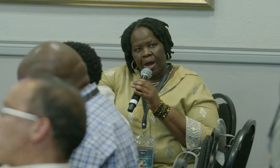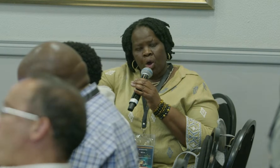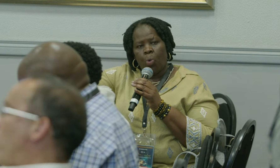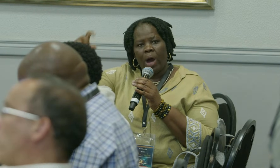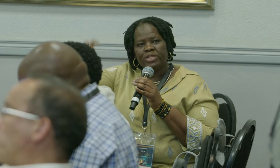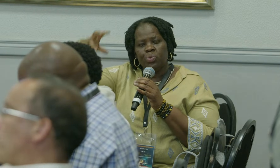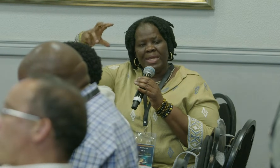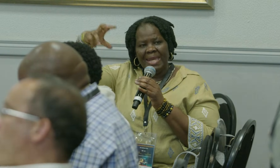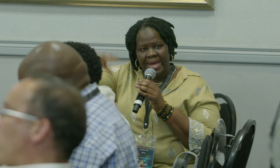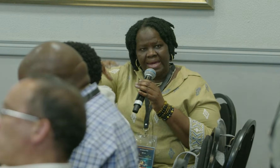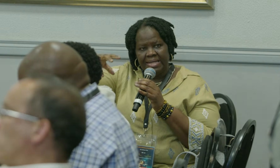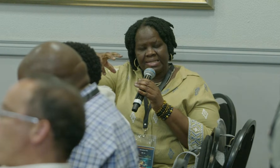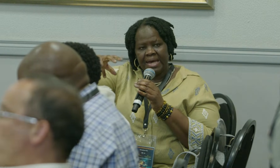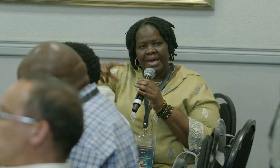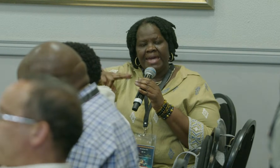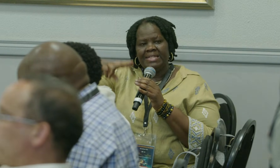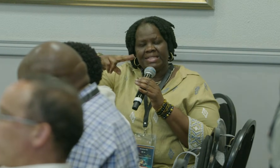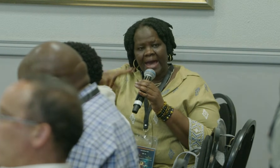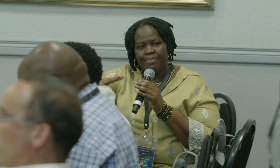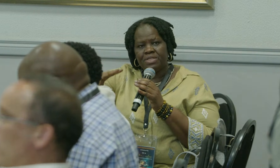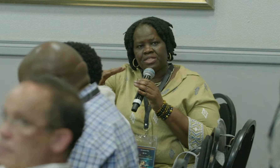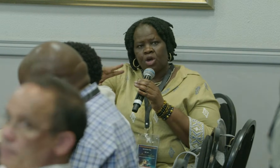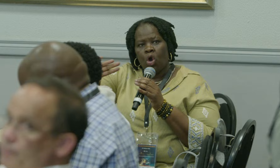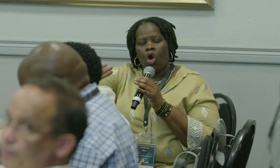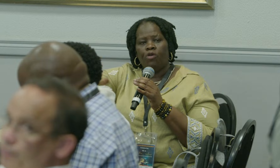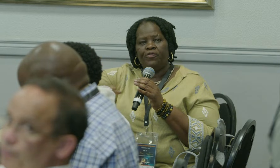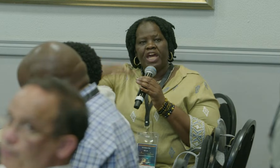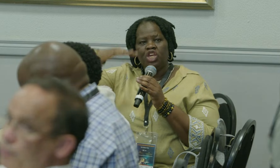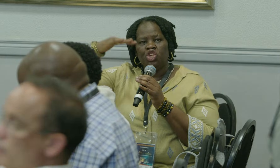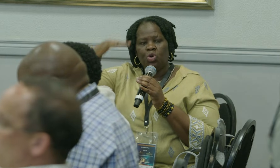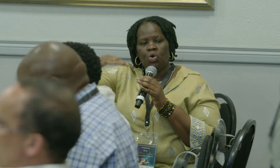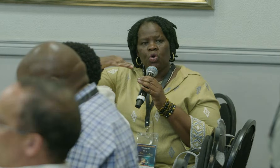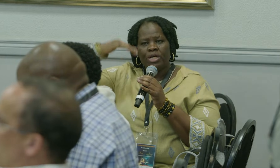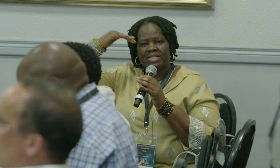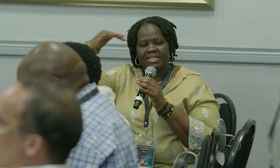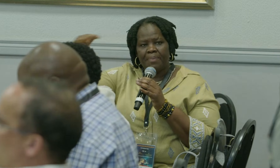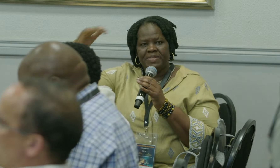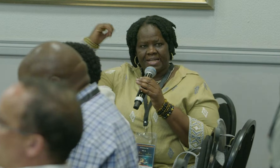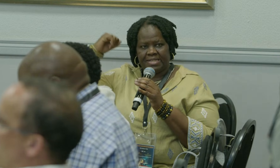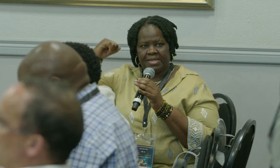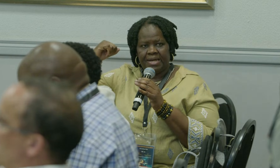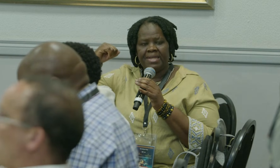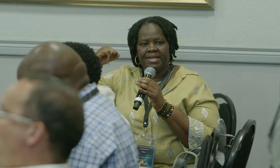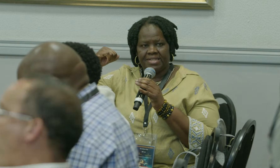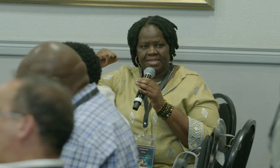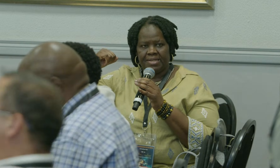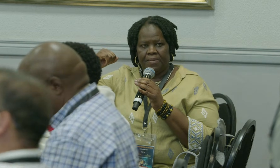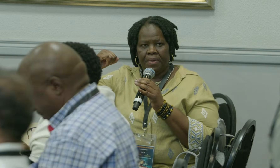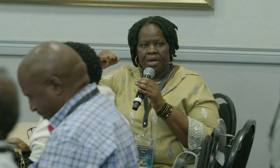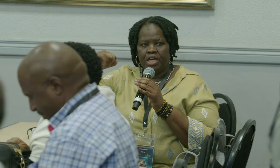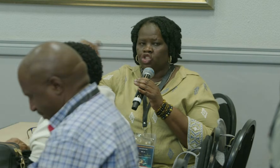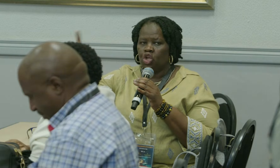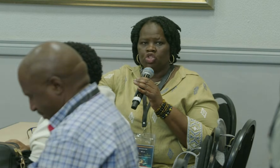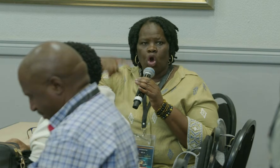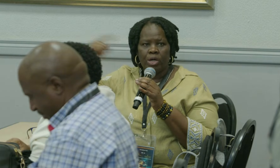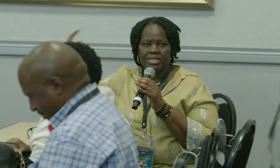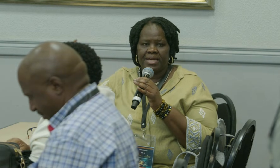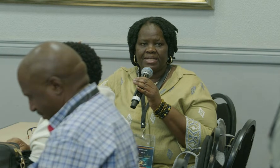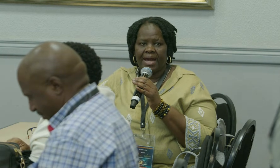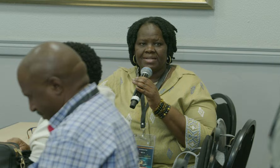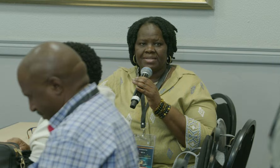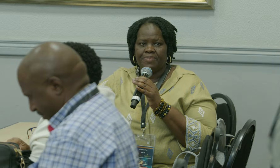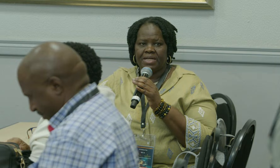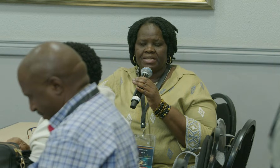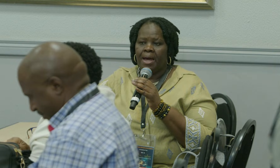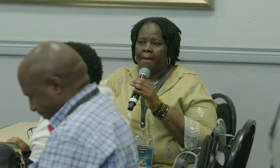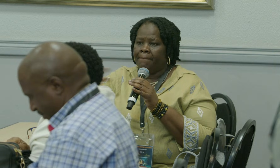cover what we need in terms of the new subjects in the system. It's not only